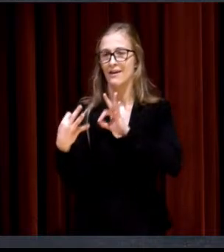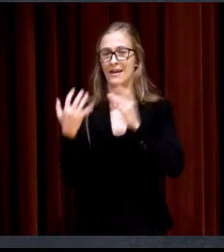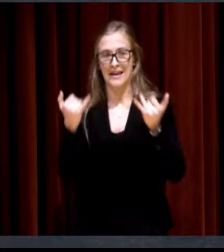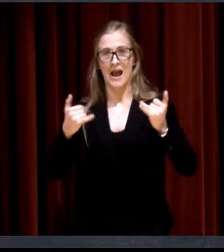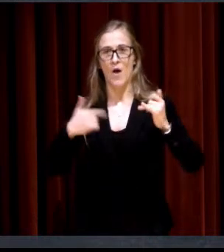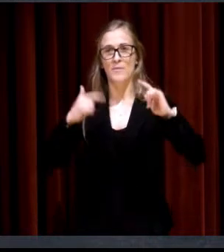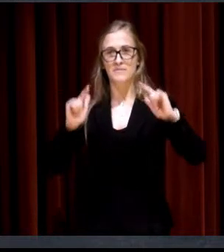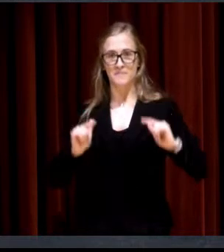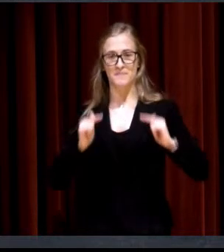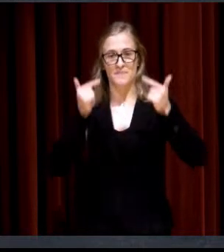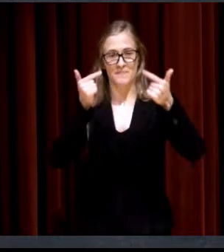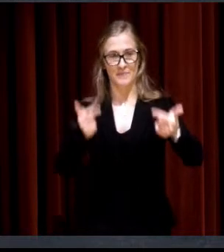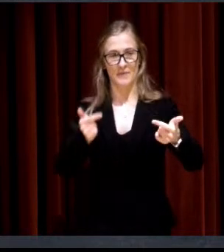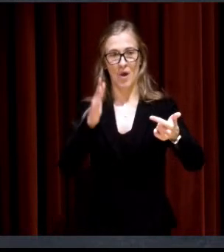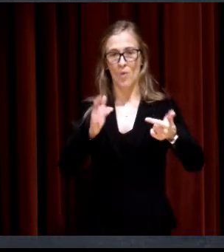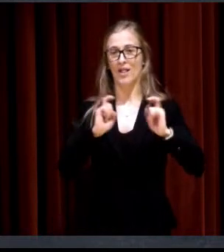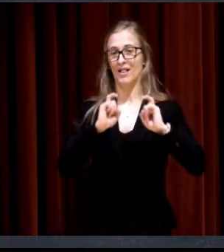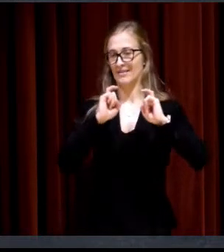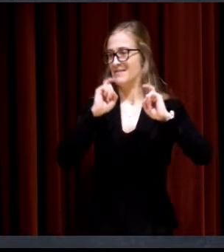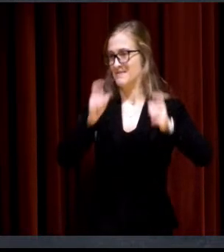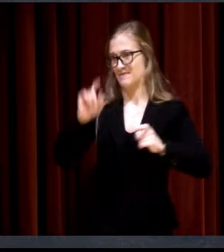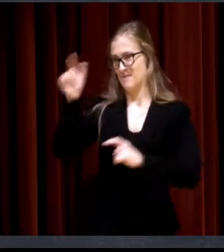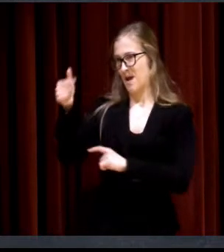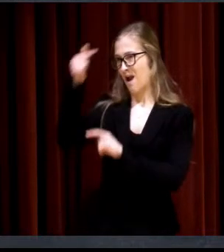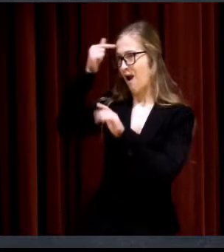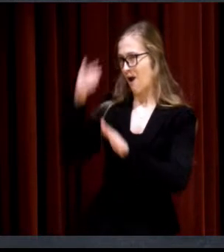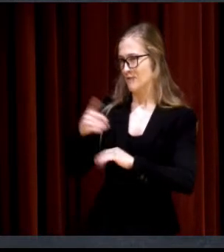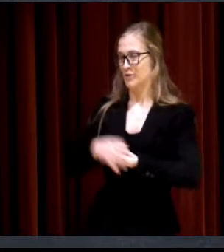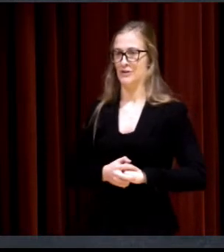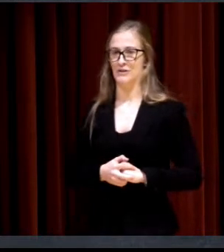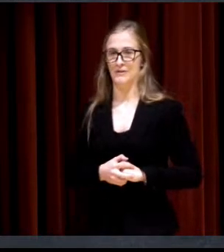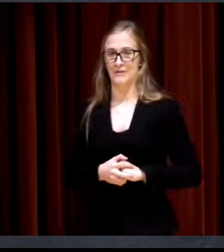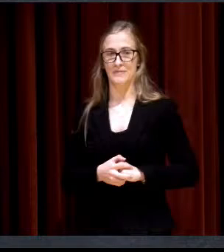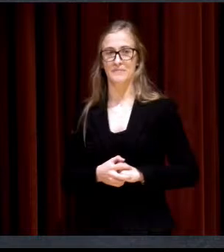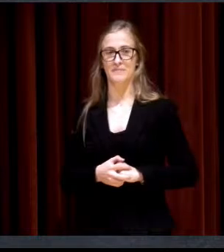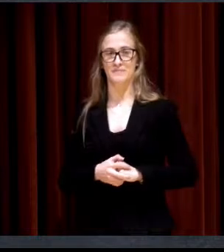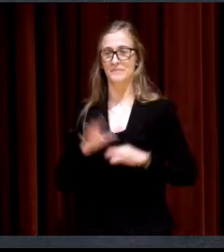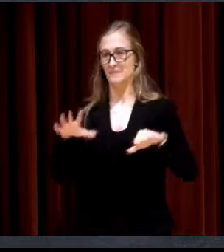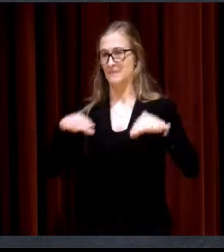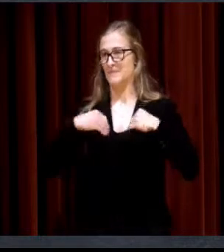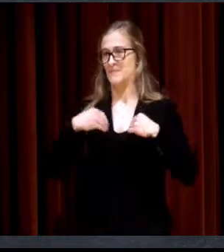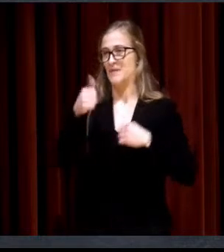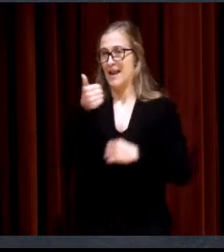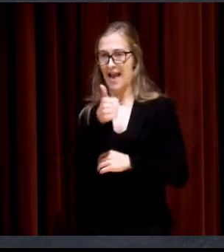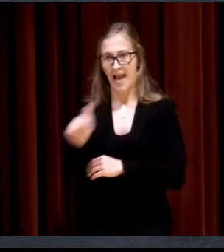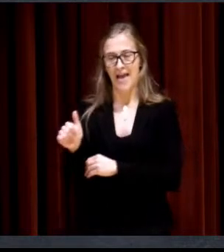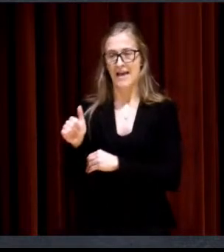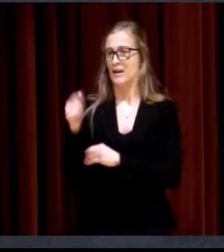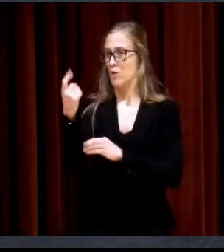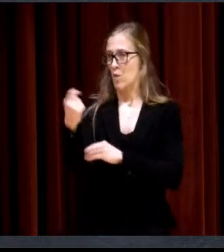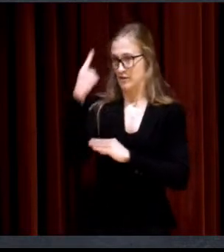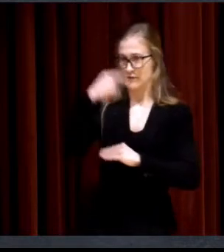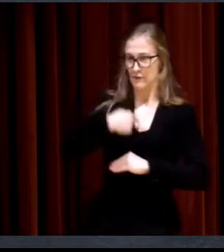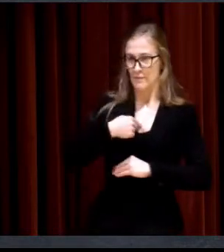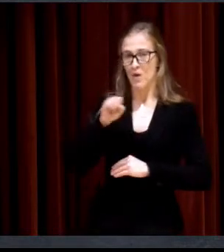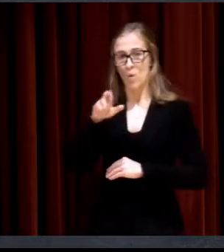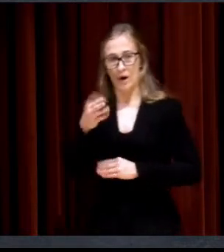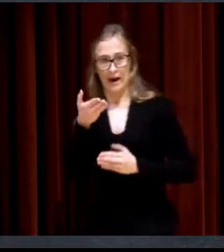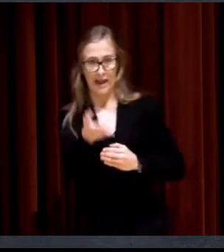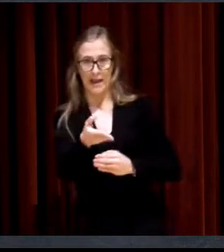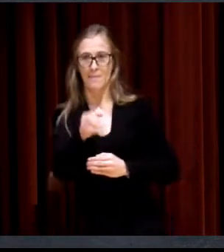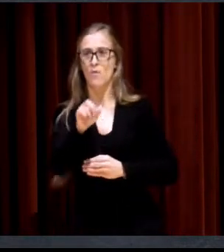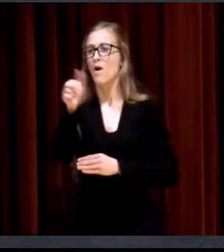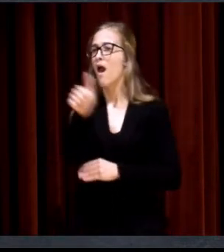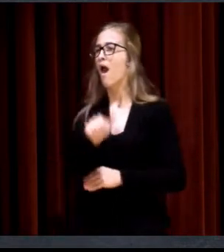over for, I'm going to give the mic to the governor, and certainly, but I'll answer any questions that are directed at me and or him, and anyone else